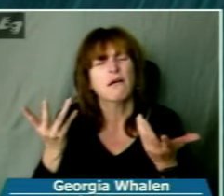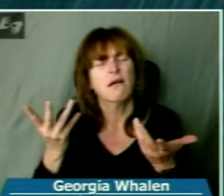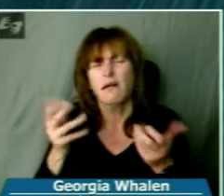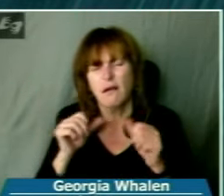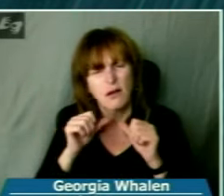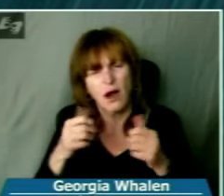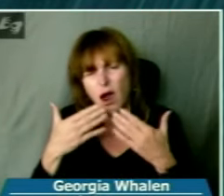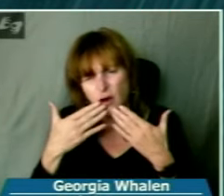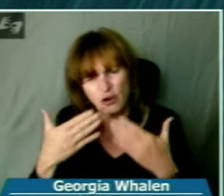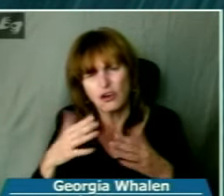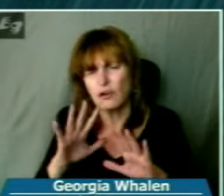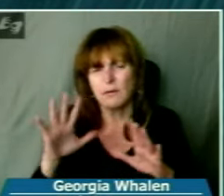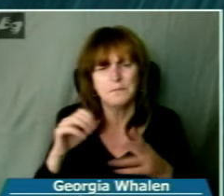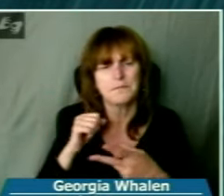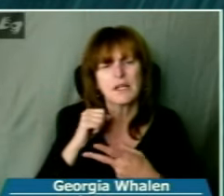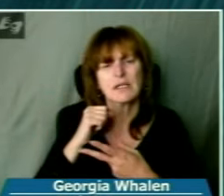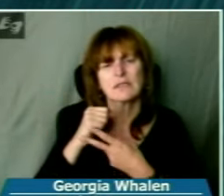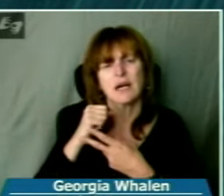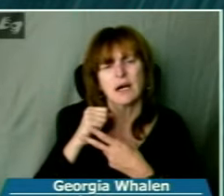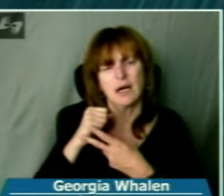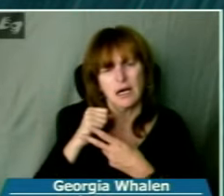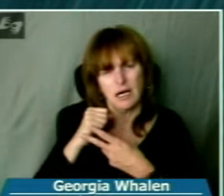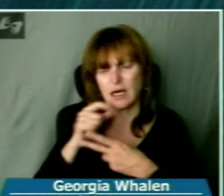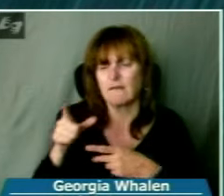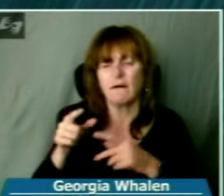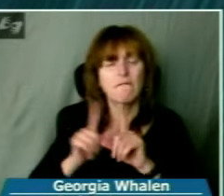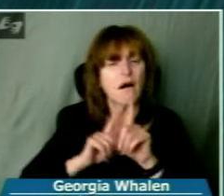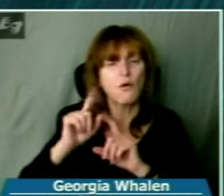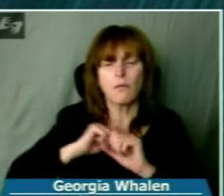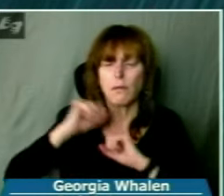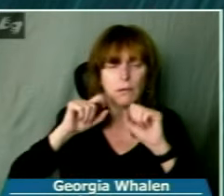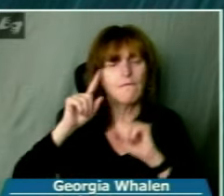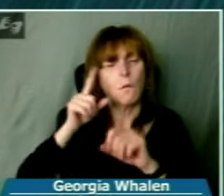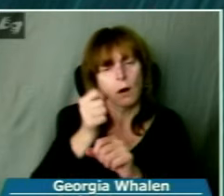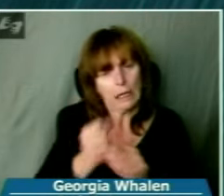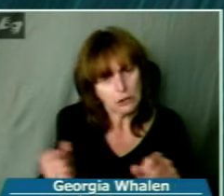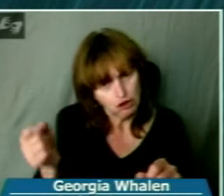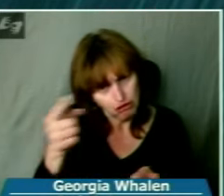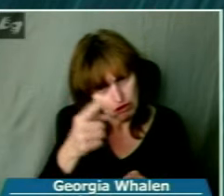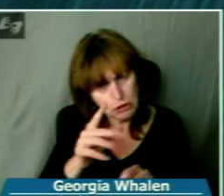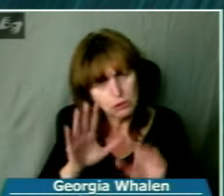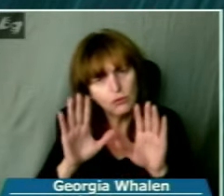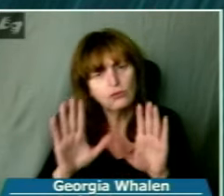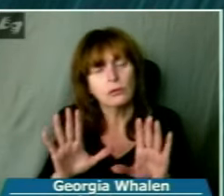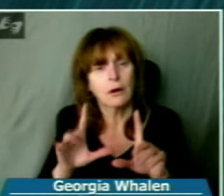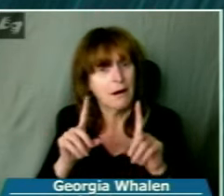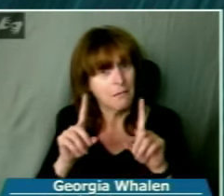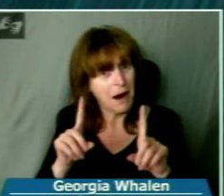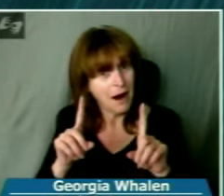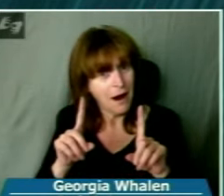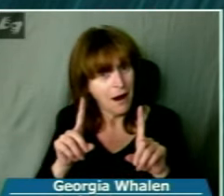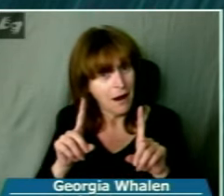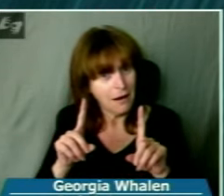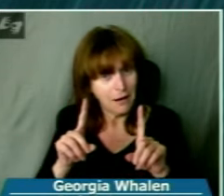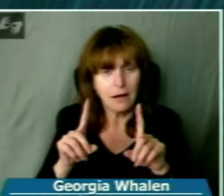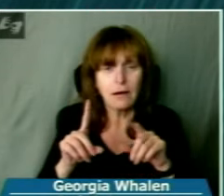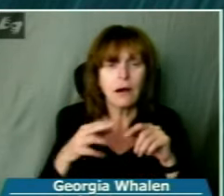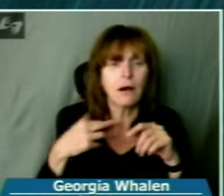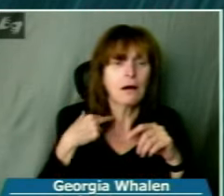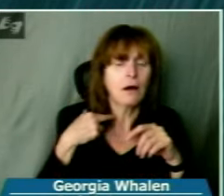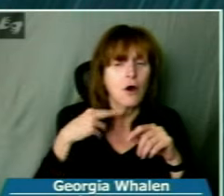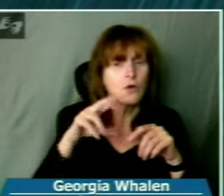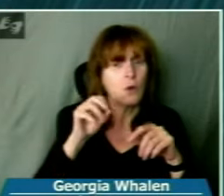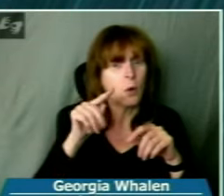our fireworks displays for another year. But you can tune into the Rotary Club of Dundas, who's annually